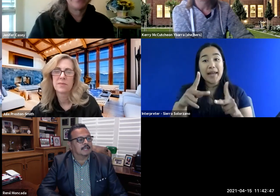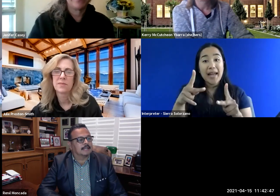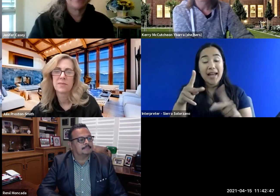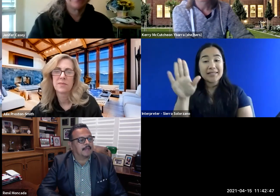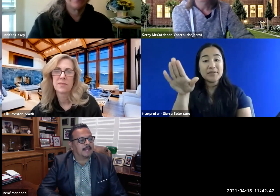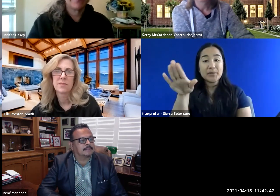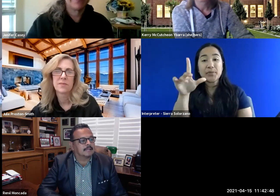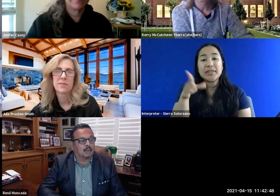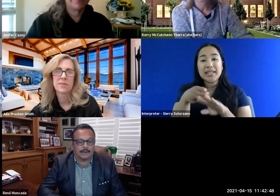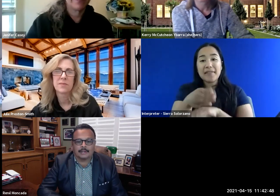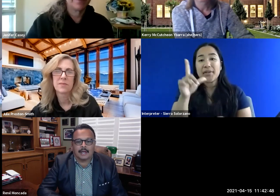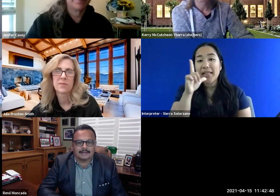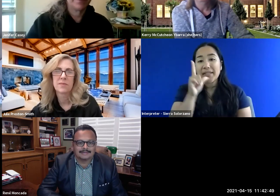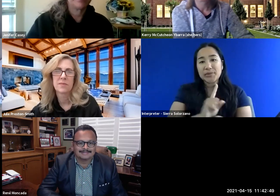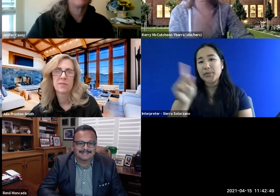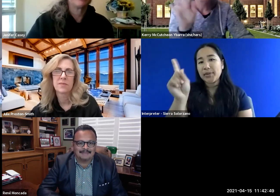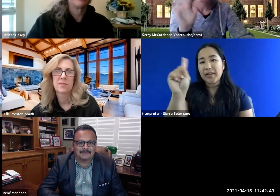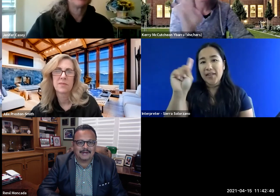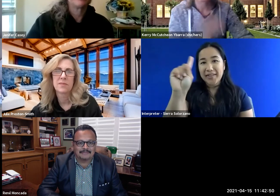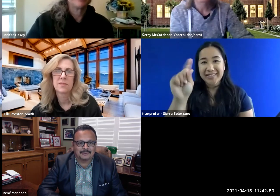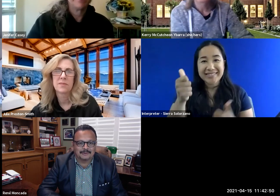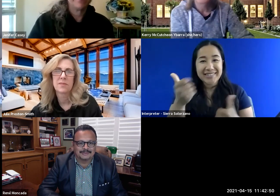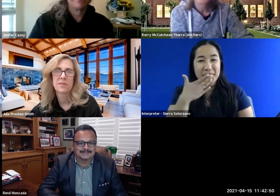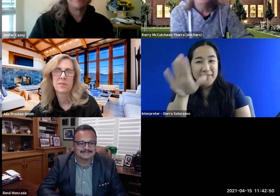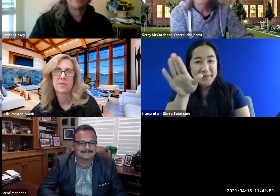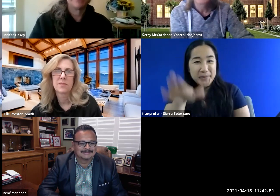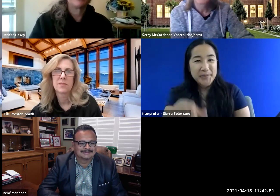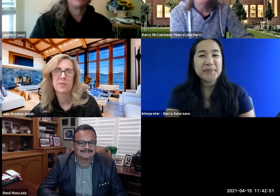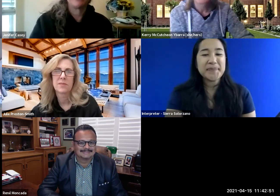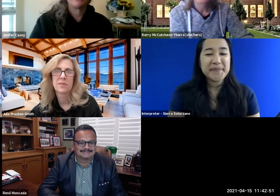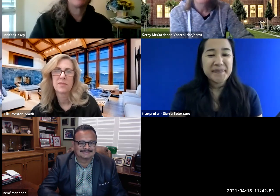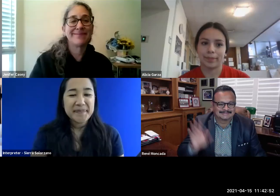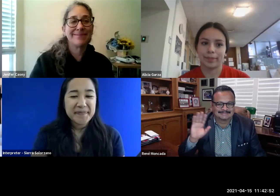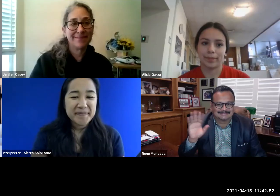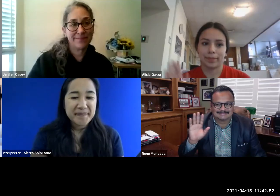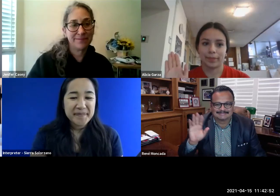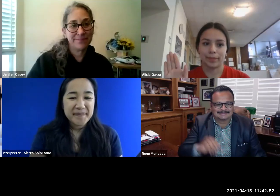it looks like, at one o'clock. Have a great afternoon. Bye. Bye.